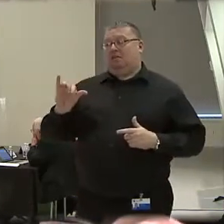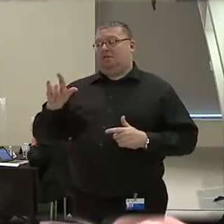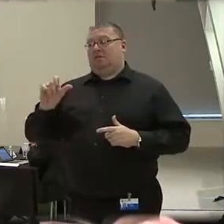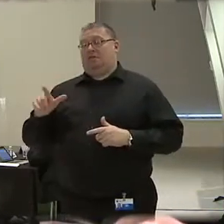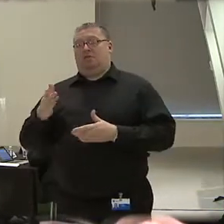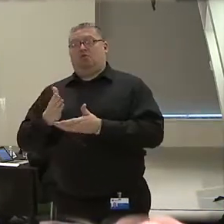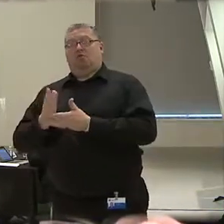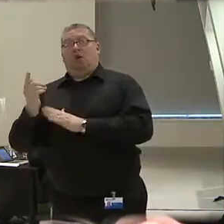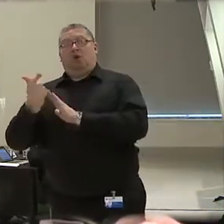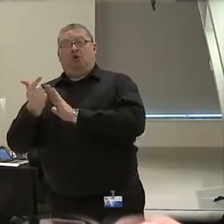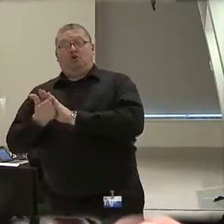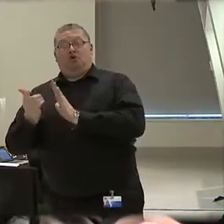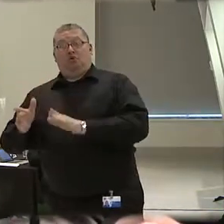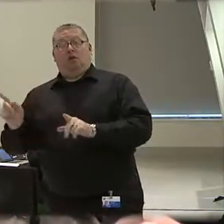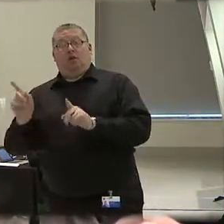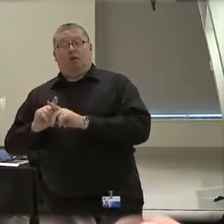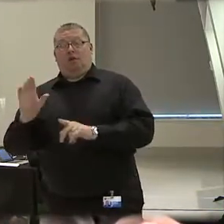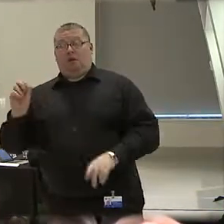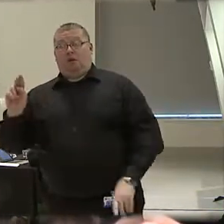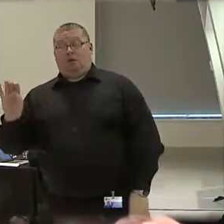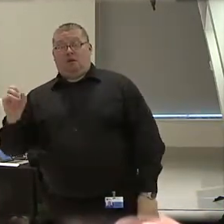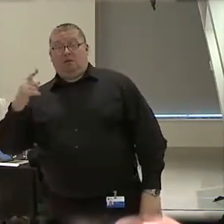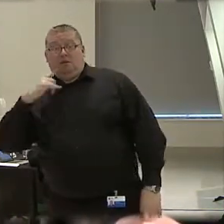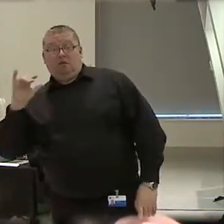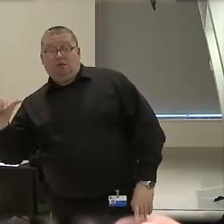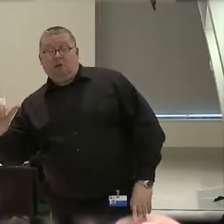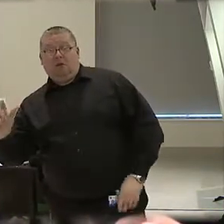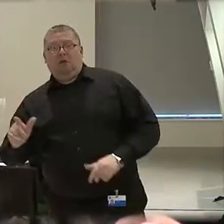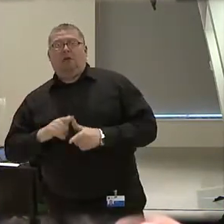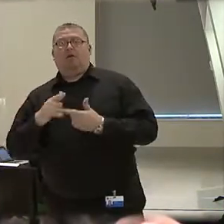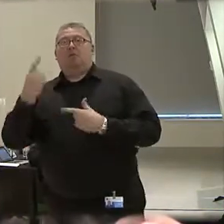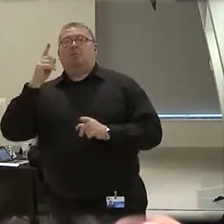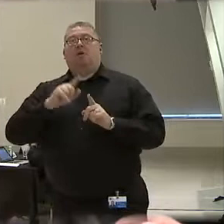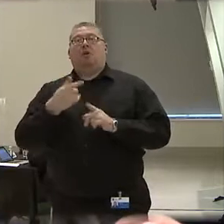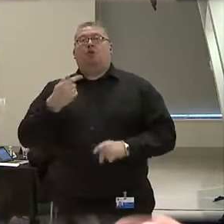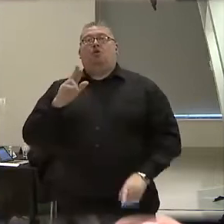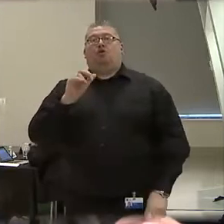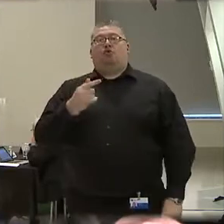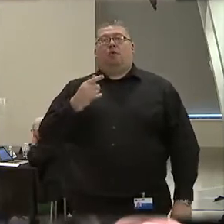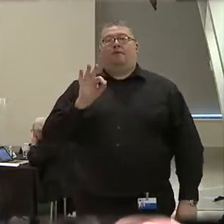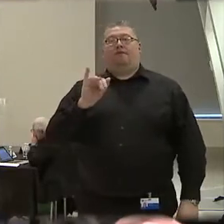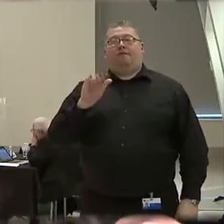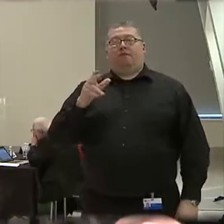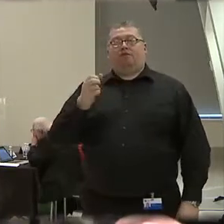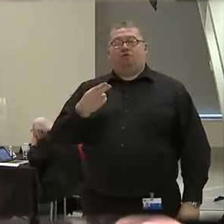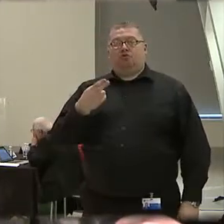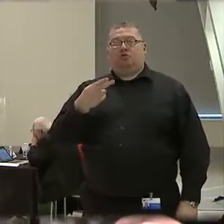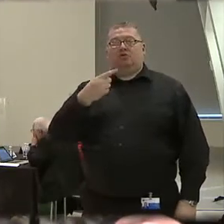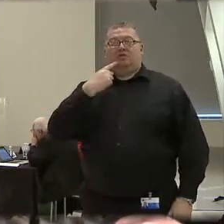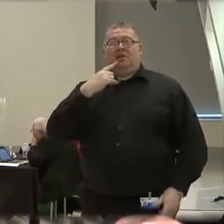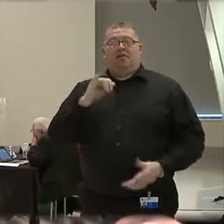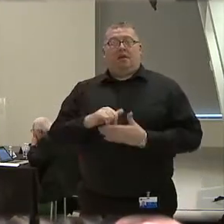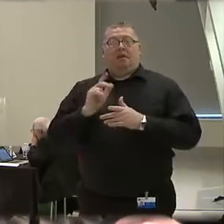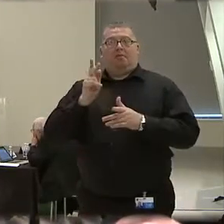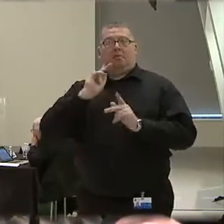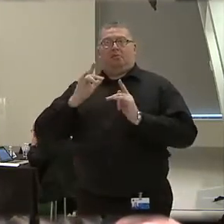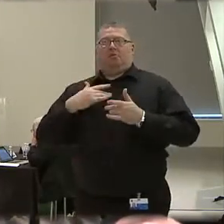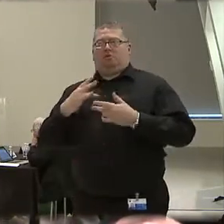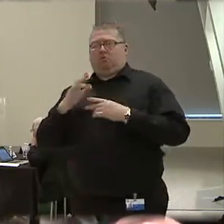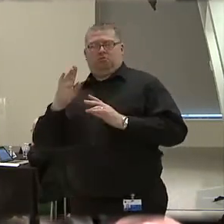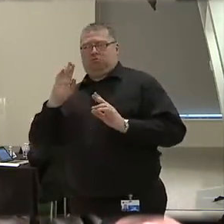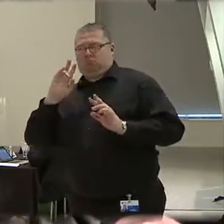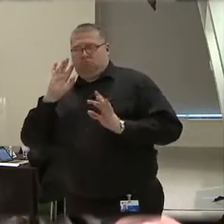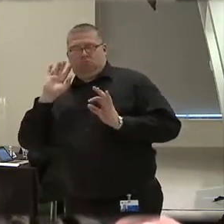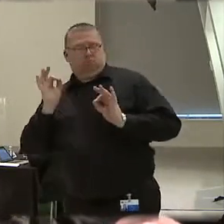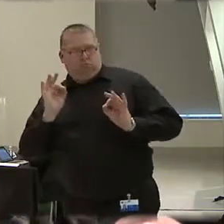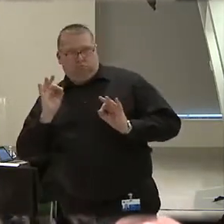like Connie says it, and then somebody like Ray Fisher or Jerry Chaliff says it, people pay attention.